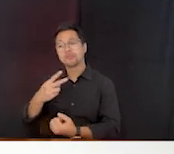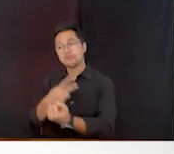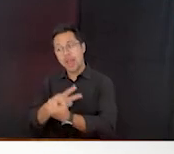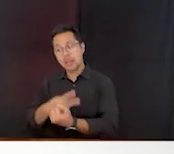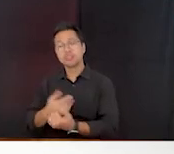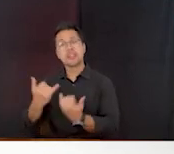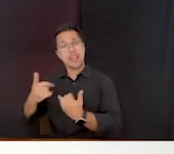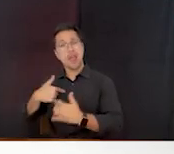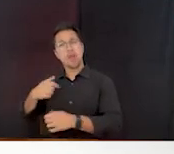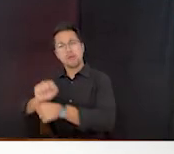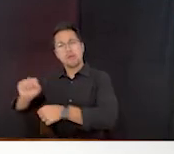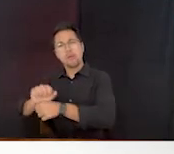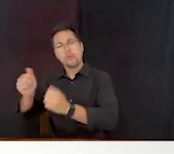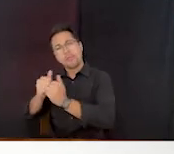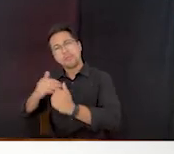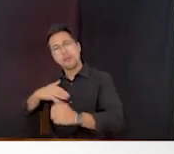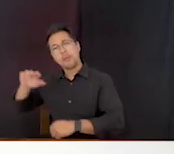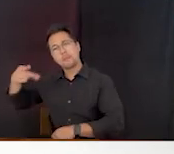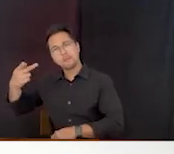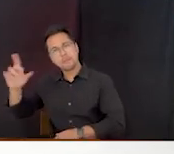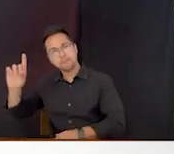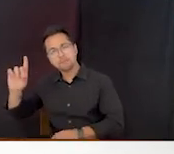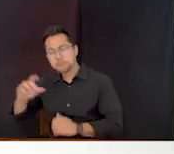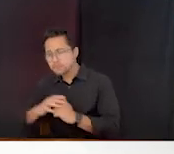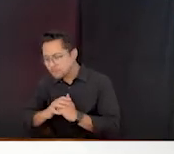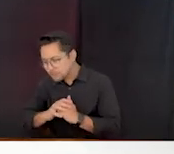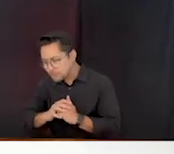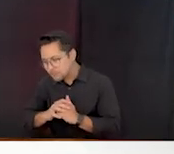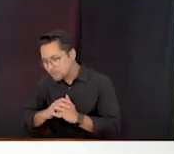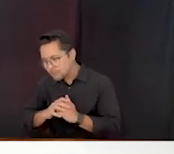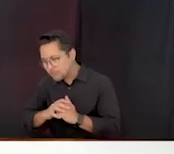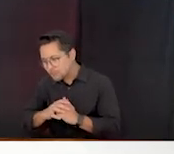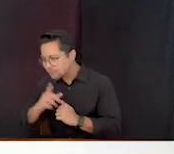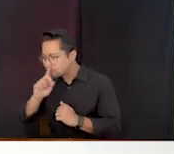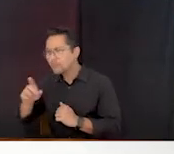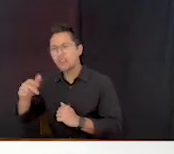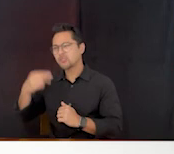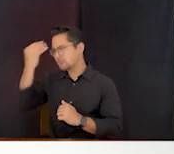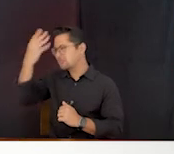working up a doctor's at the University of Hawaii. Keep doing what you're doing.